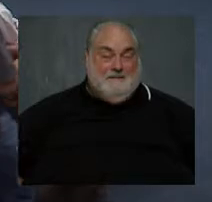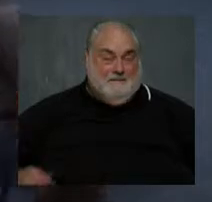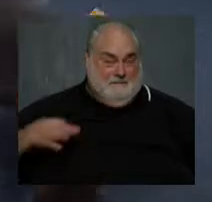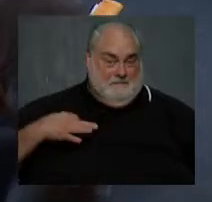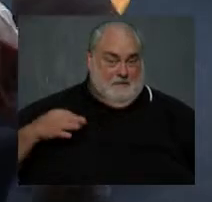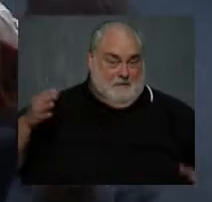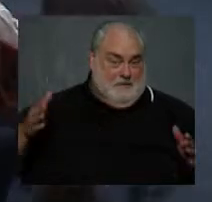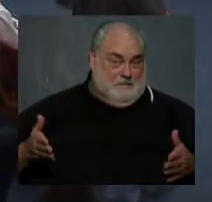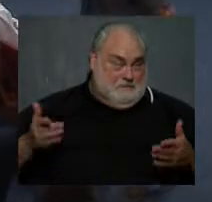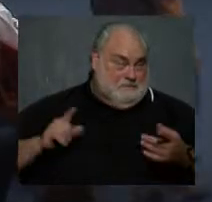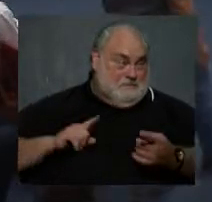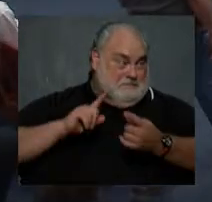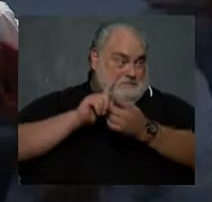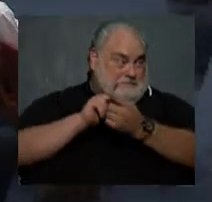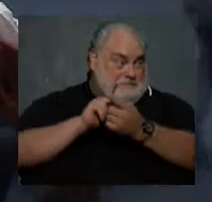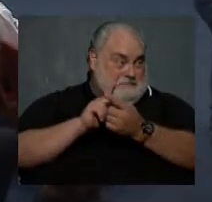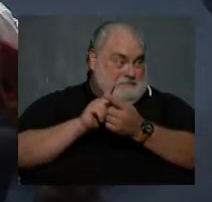or